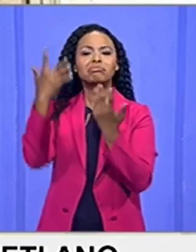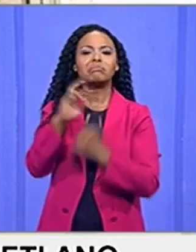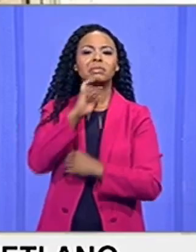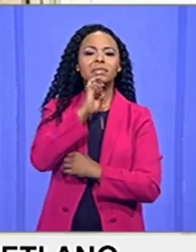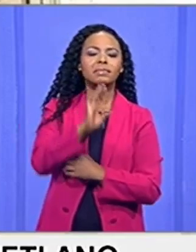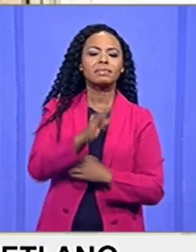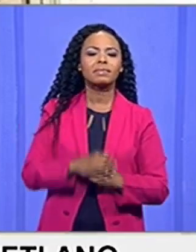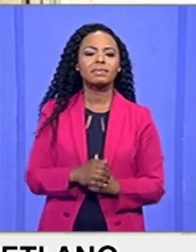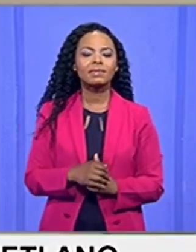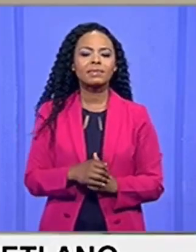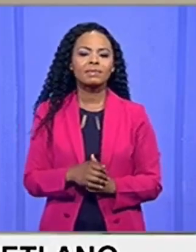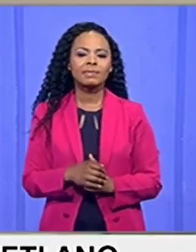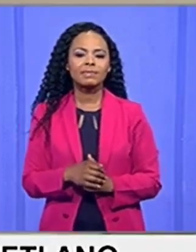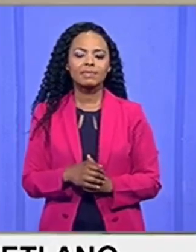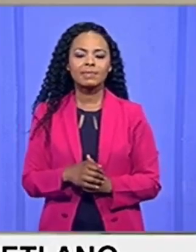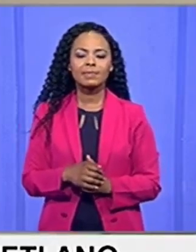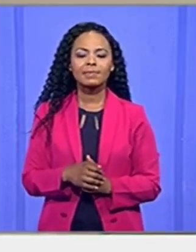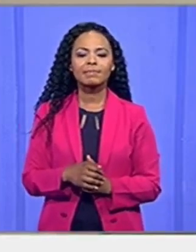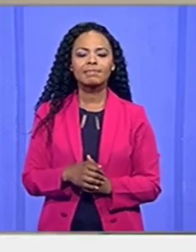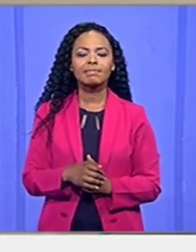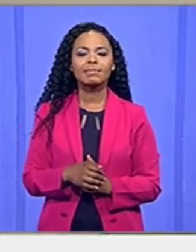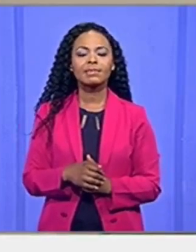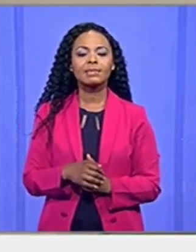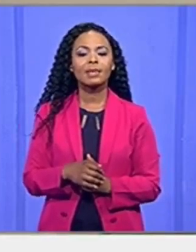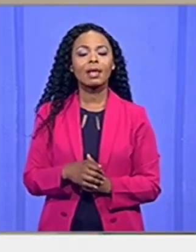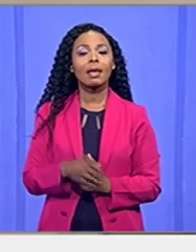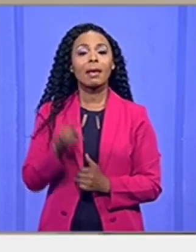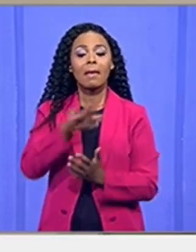a very big event took place in Salzburg.